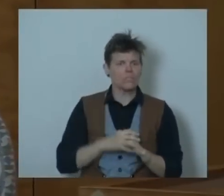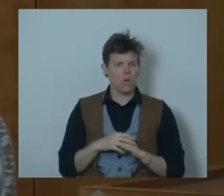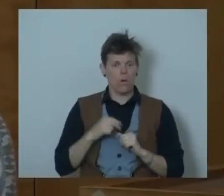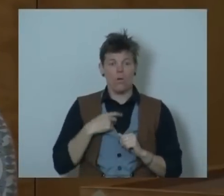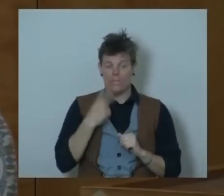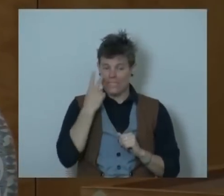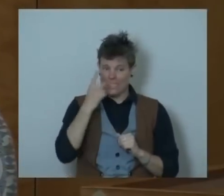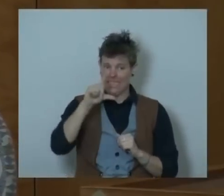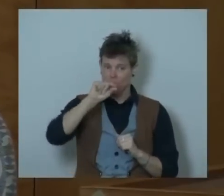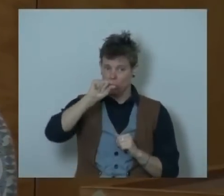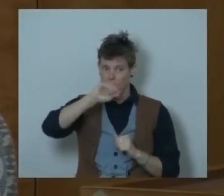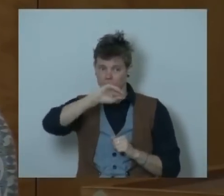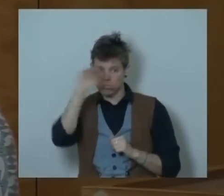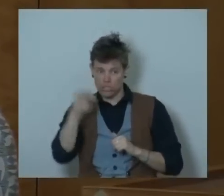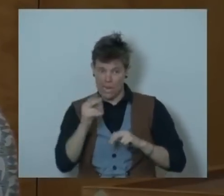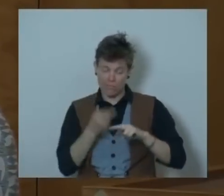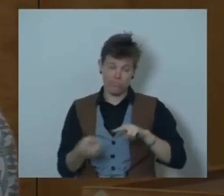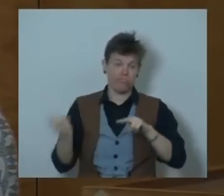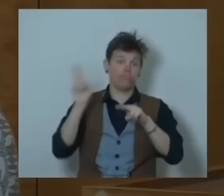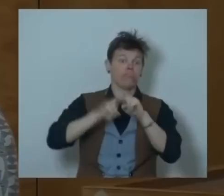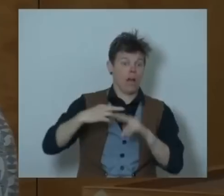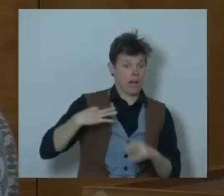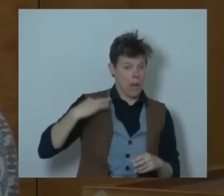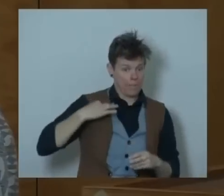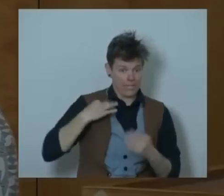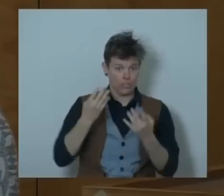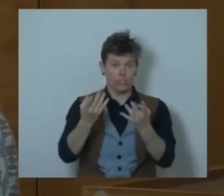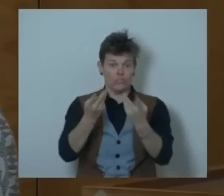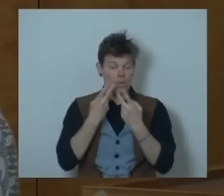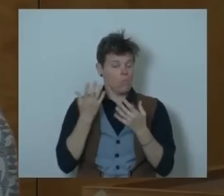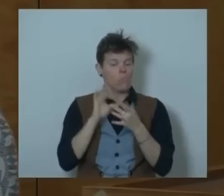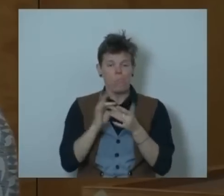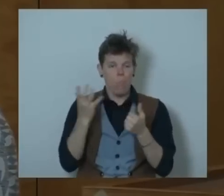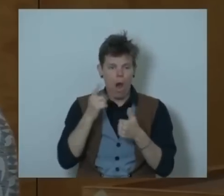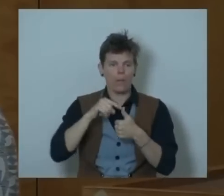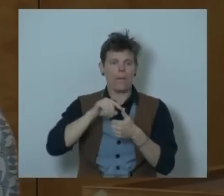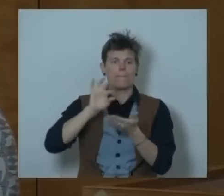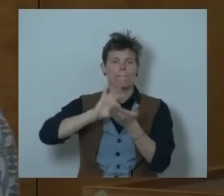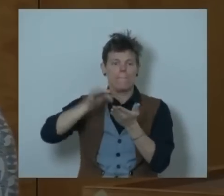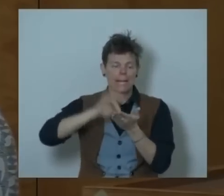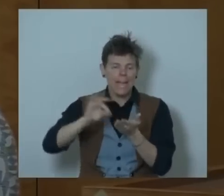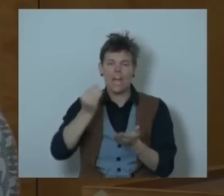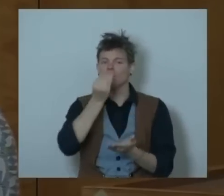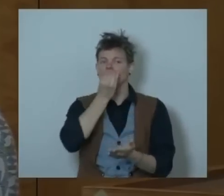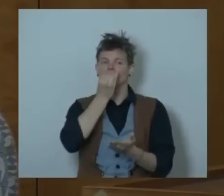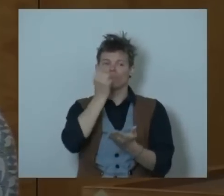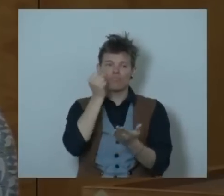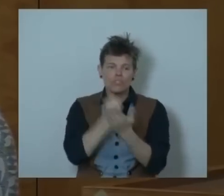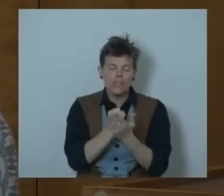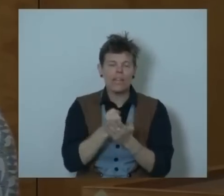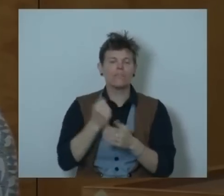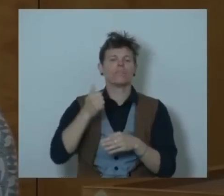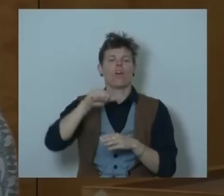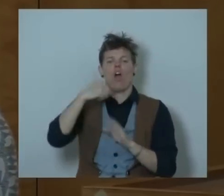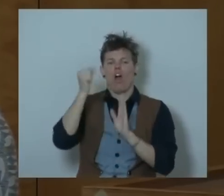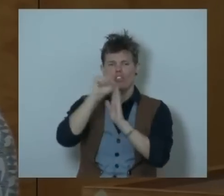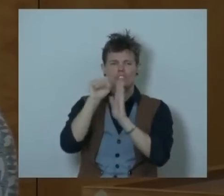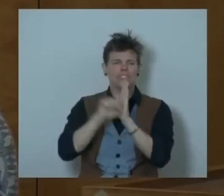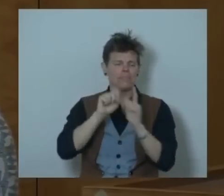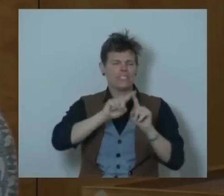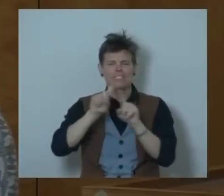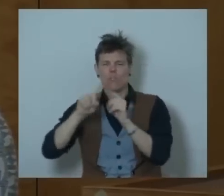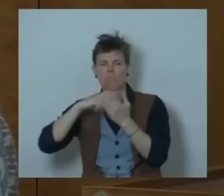in applications for Medicaid, SNAP, and other state programs. We've moved 89% of our folks out of